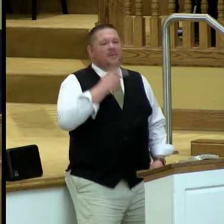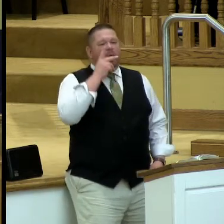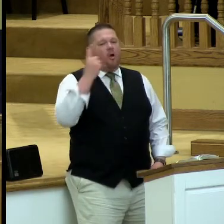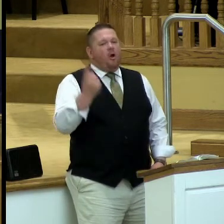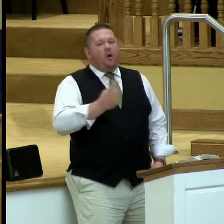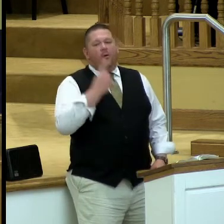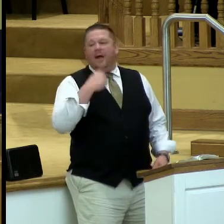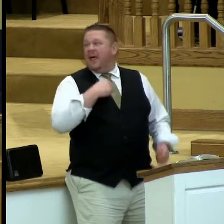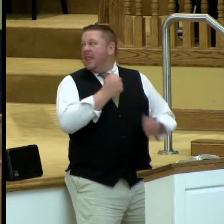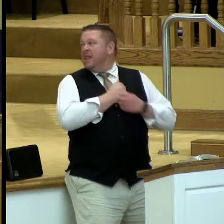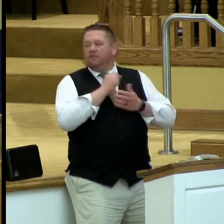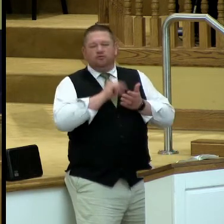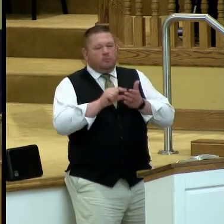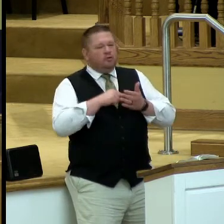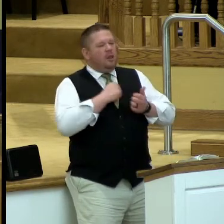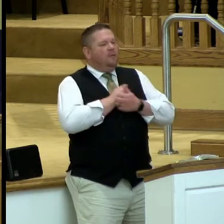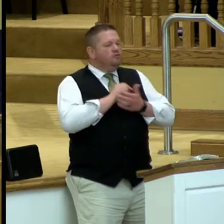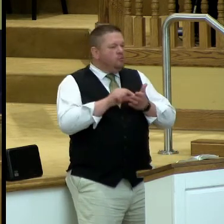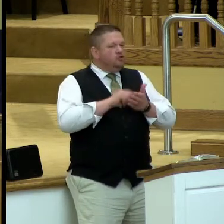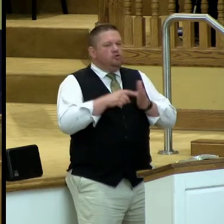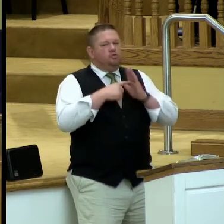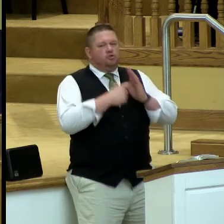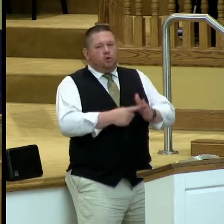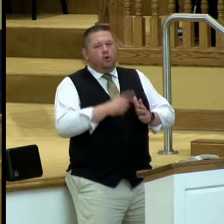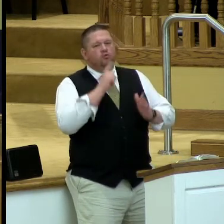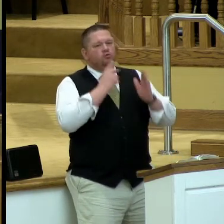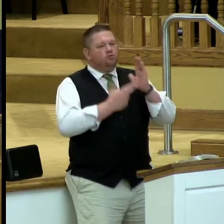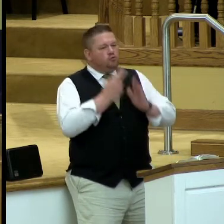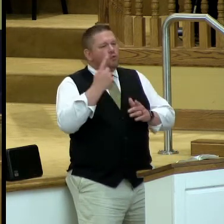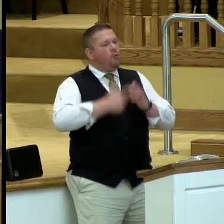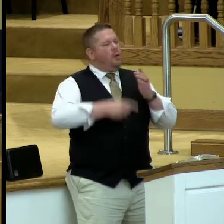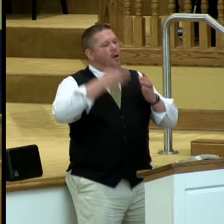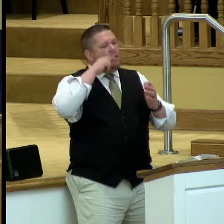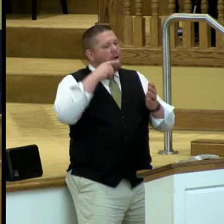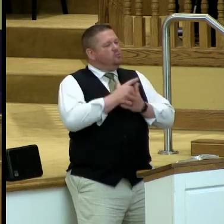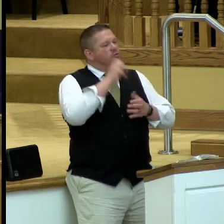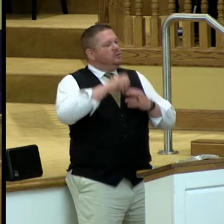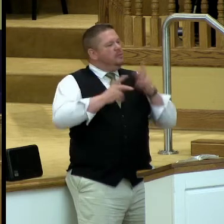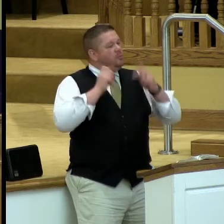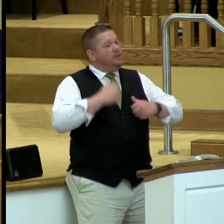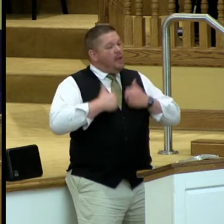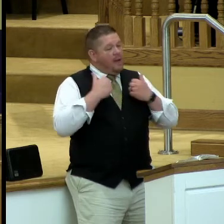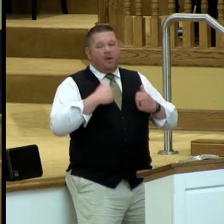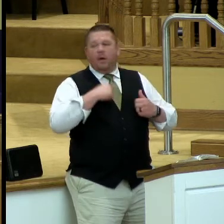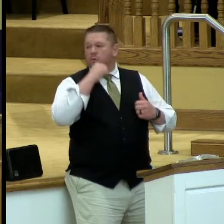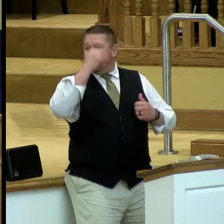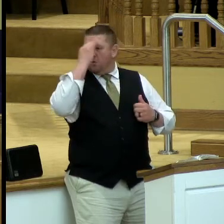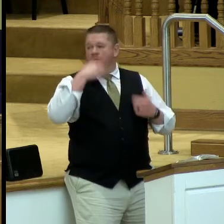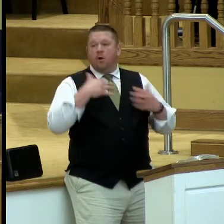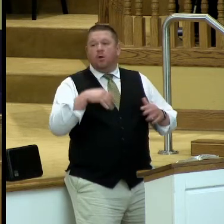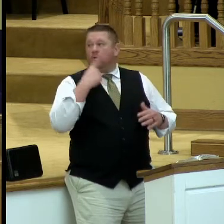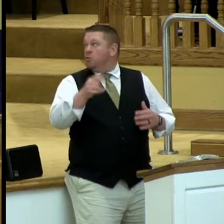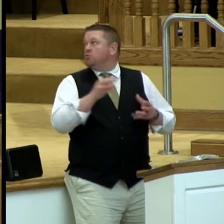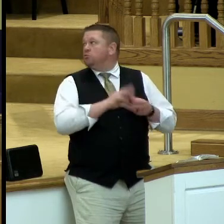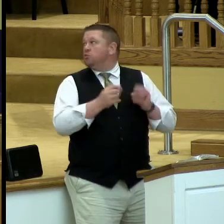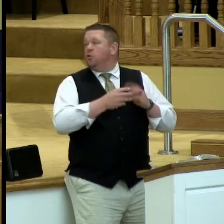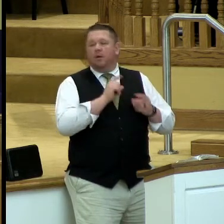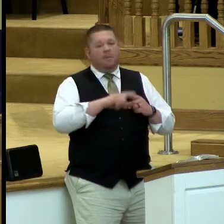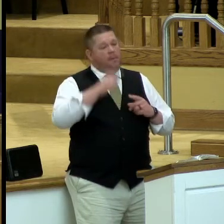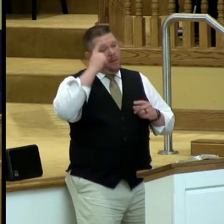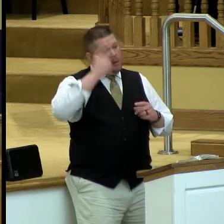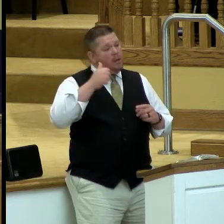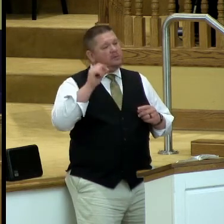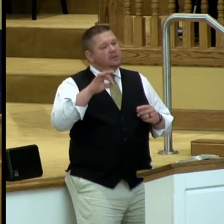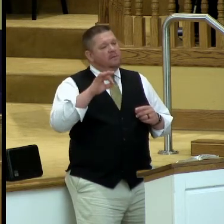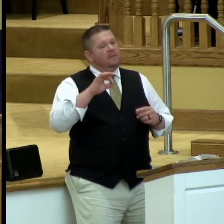People always, I love scripture. I love scripture that shows the truth and what the gospel does in people's lives. I don't know if I already told you this story, but